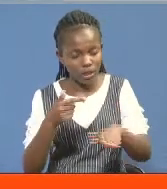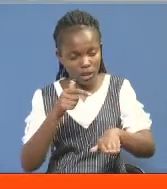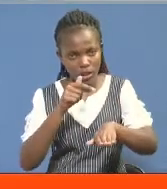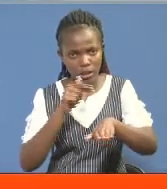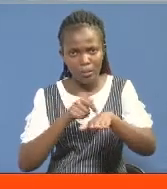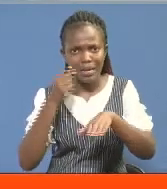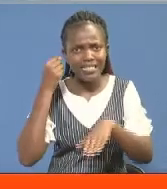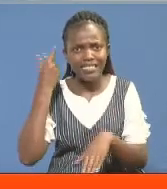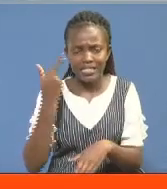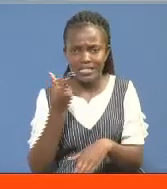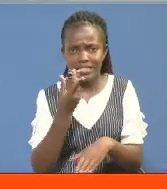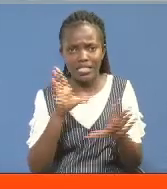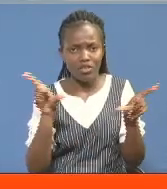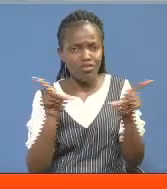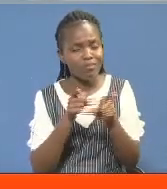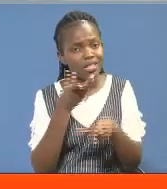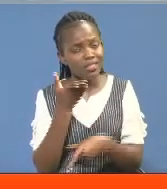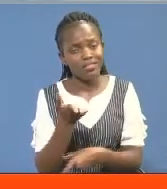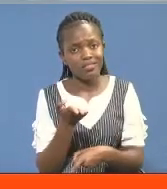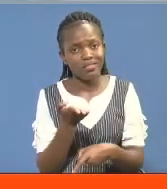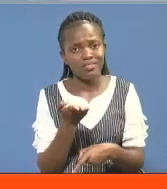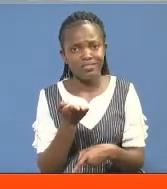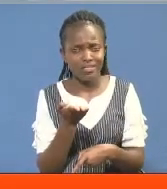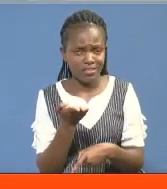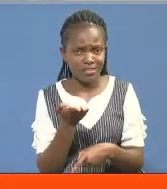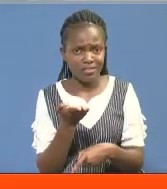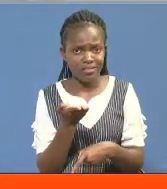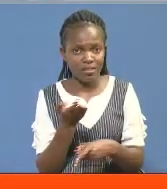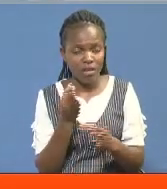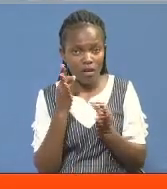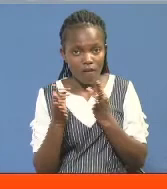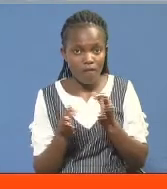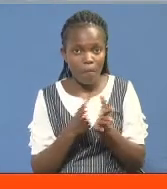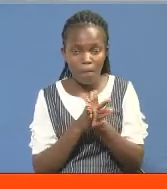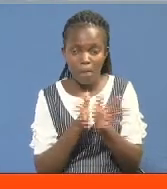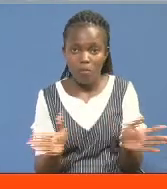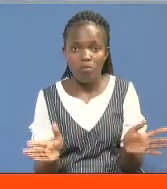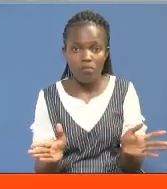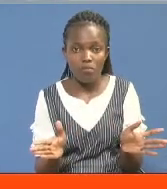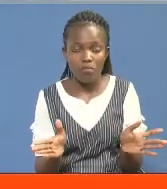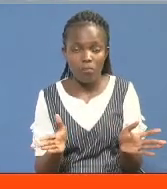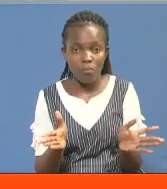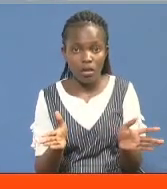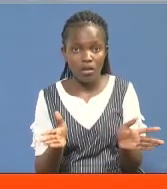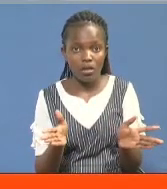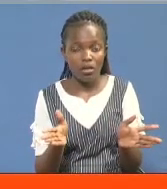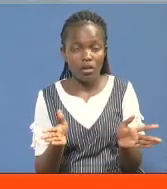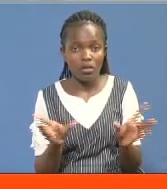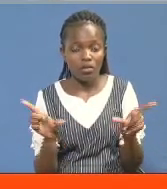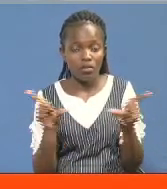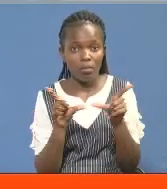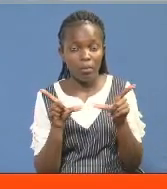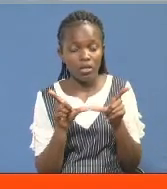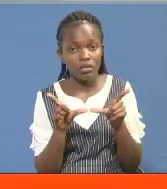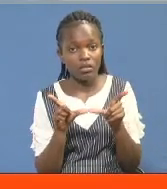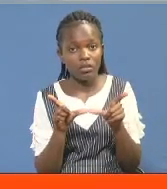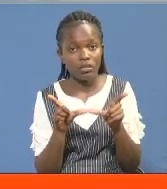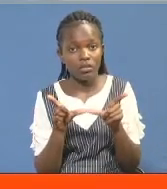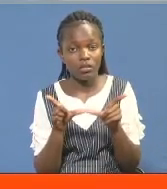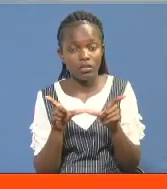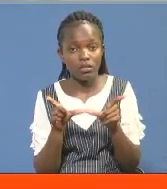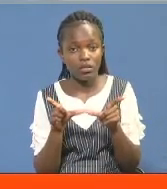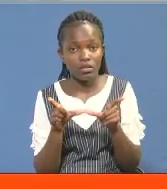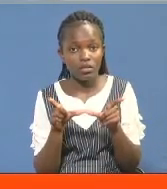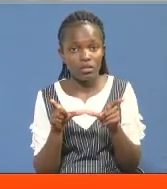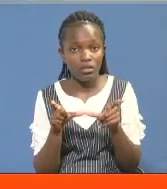this document. If it is a proper document, if it's a public document, a document that is meant to govern us and